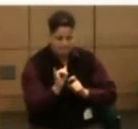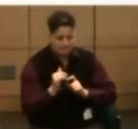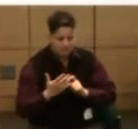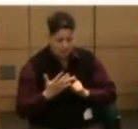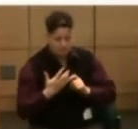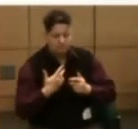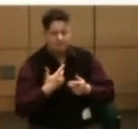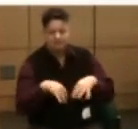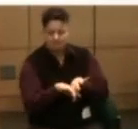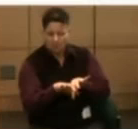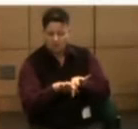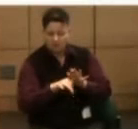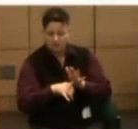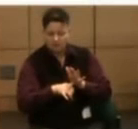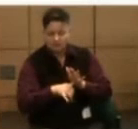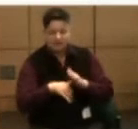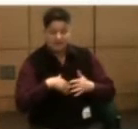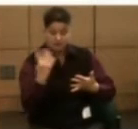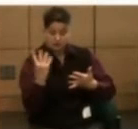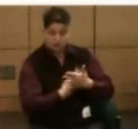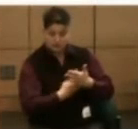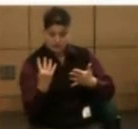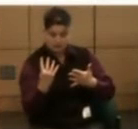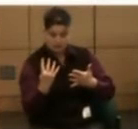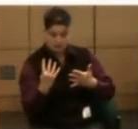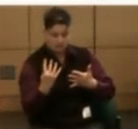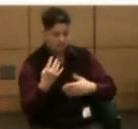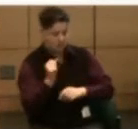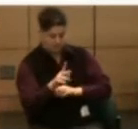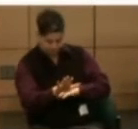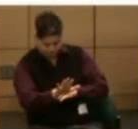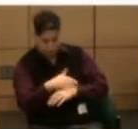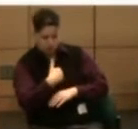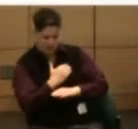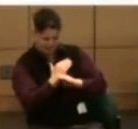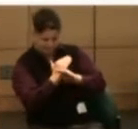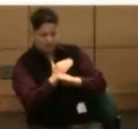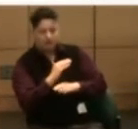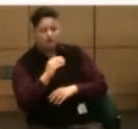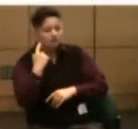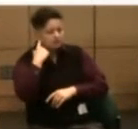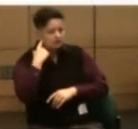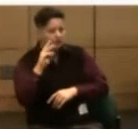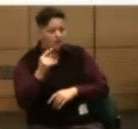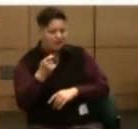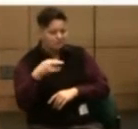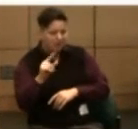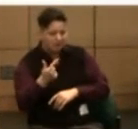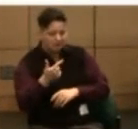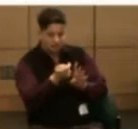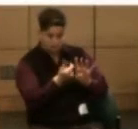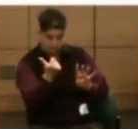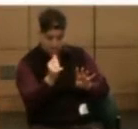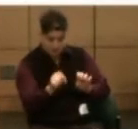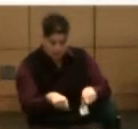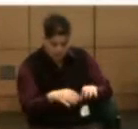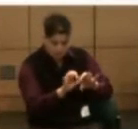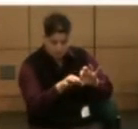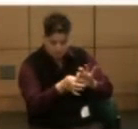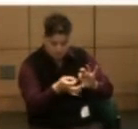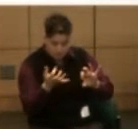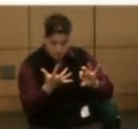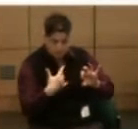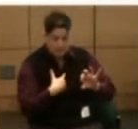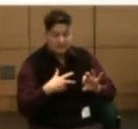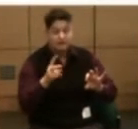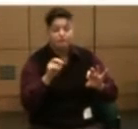course, especially if this is a screening situation, okay, do they have an obstructive earwax plug? Can we remove that? Is this just